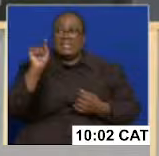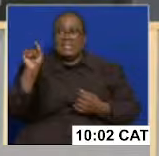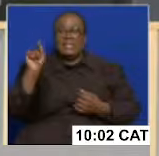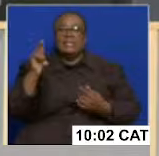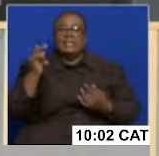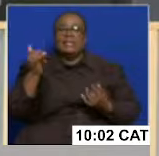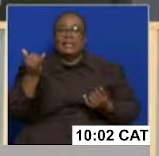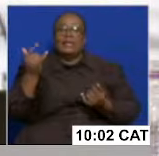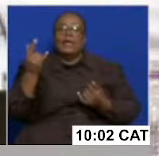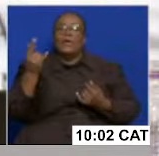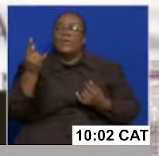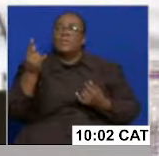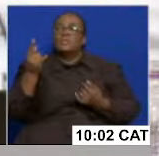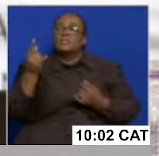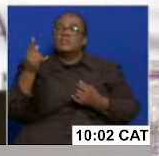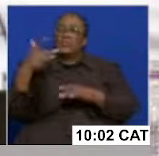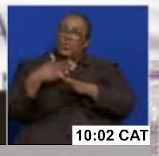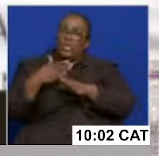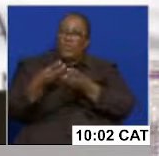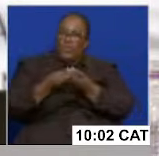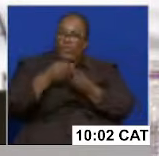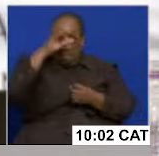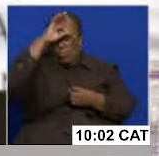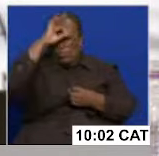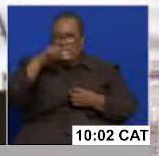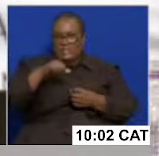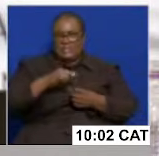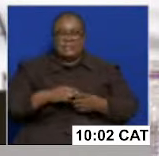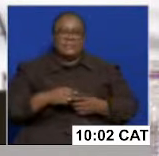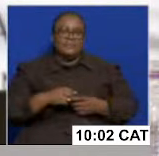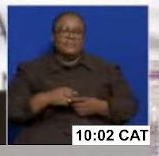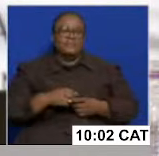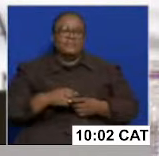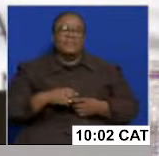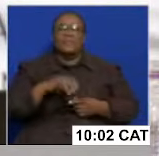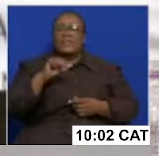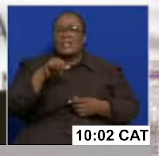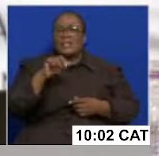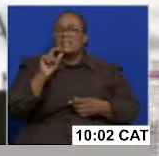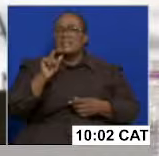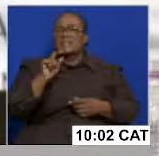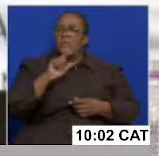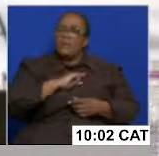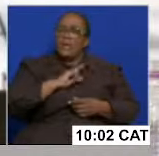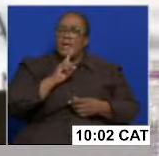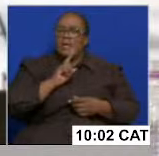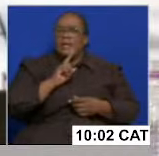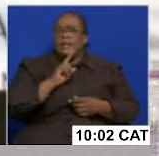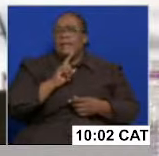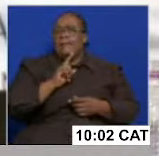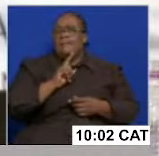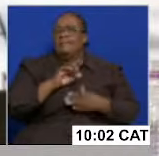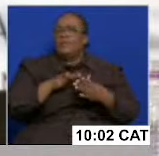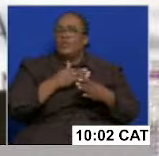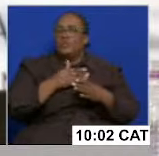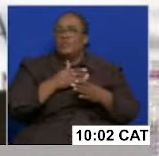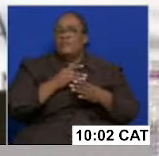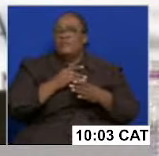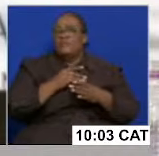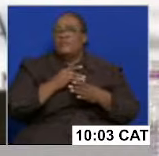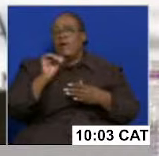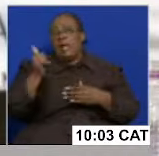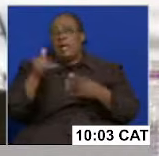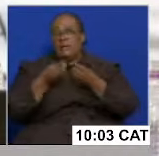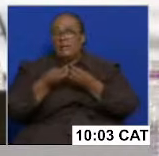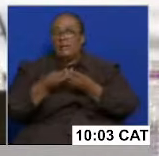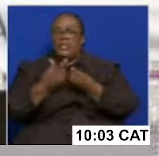Thank you. it's a dual role. In respect of all the other things we're talking about, but not insofar as the stones were